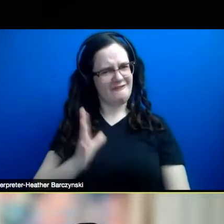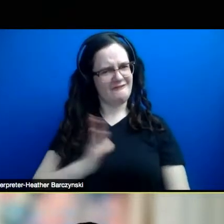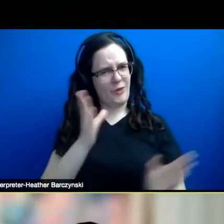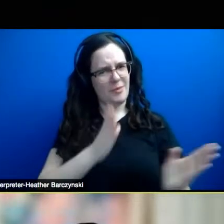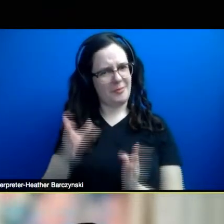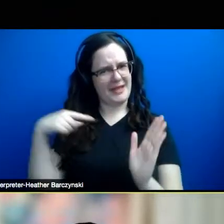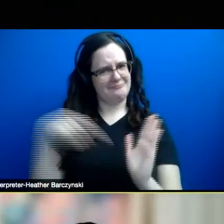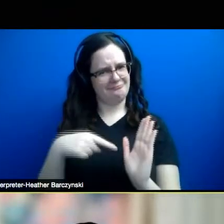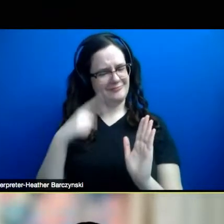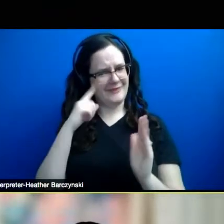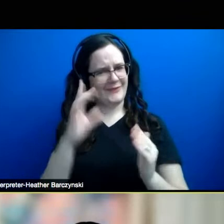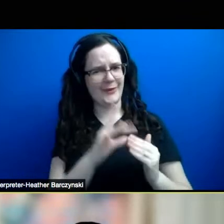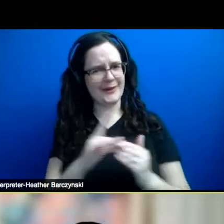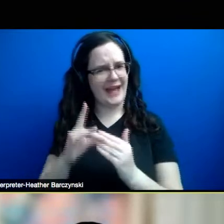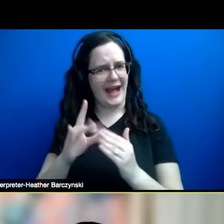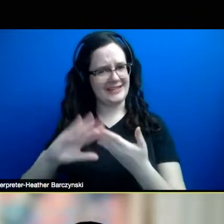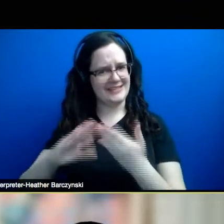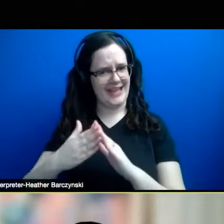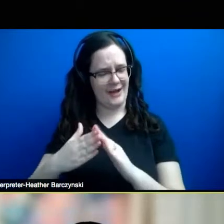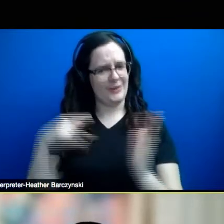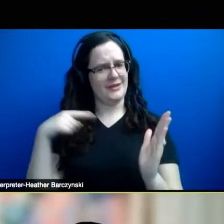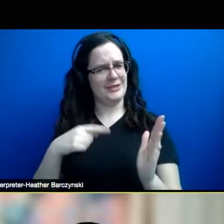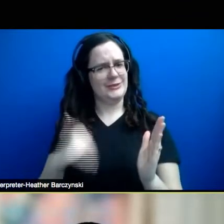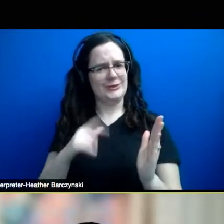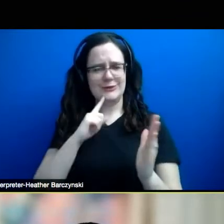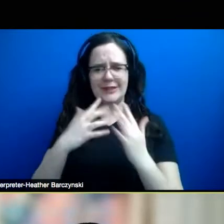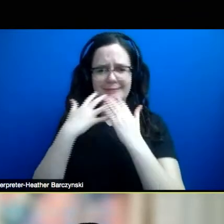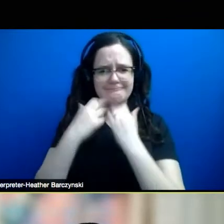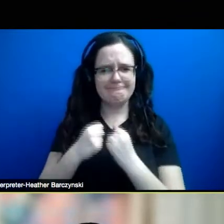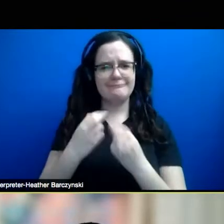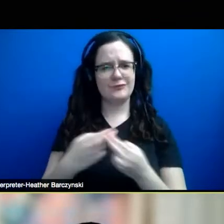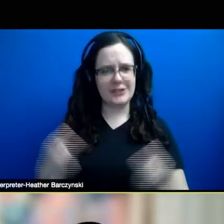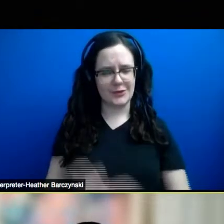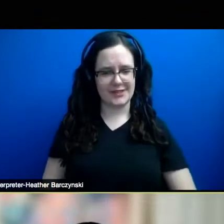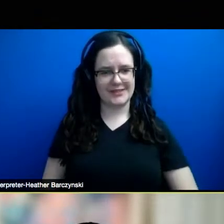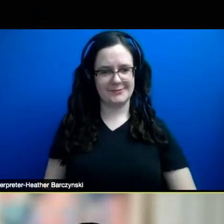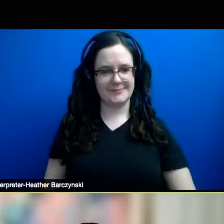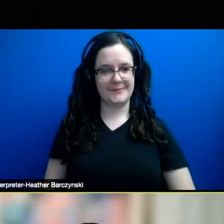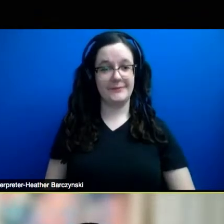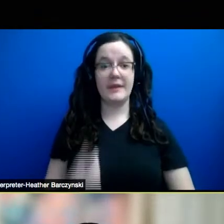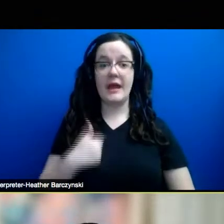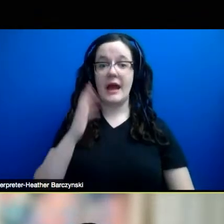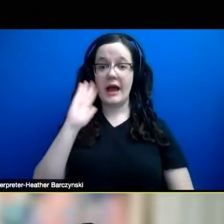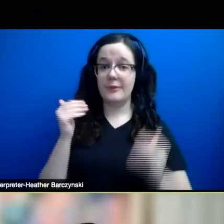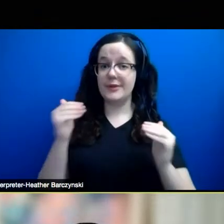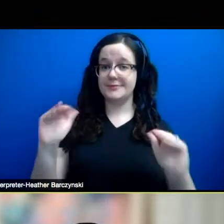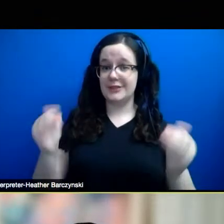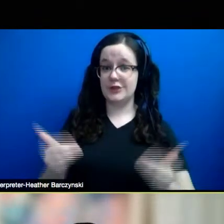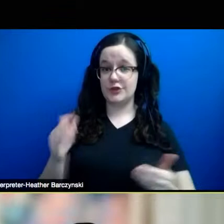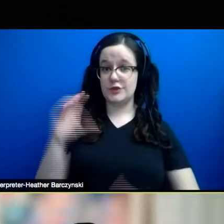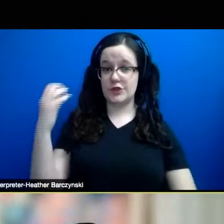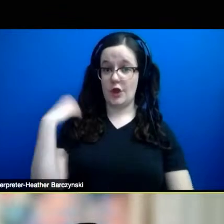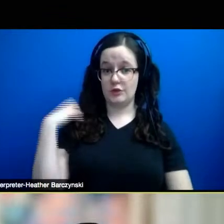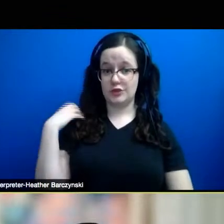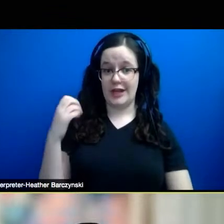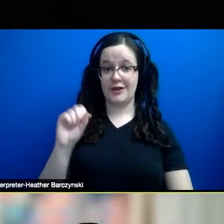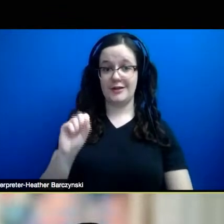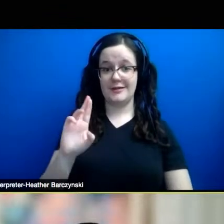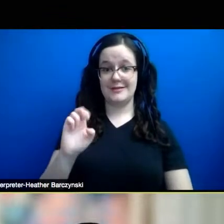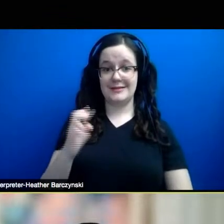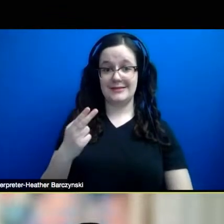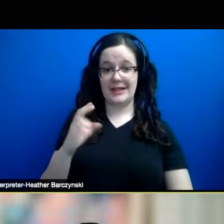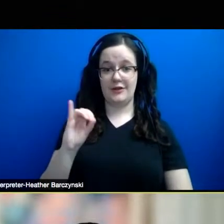town as a real valuable resource. I'm going to introduce to you your co-chairs, Sarah Johnstone and